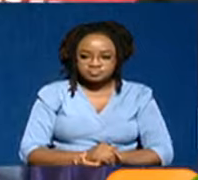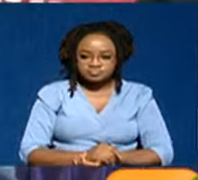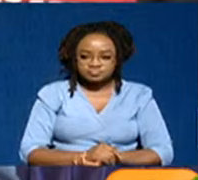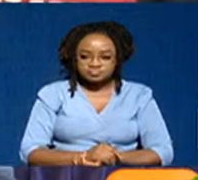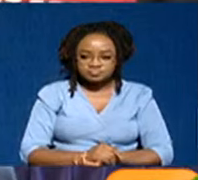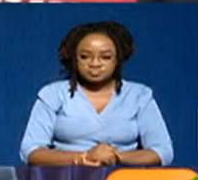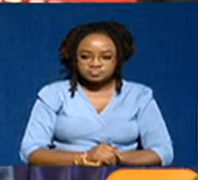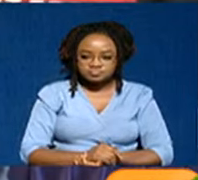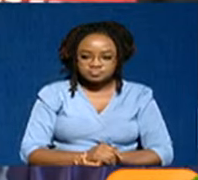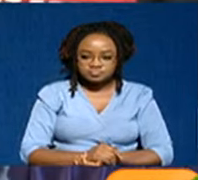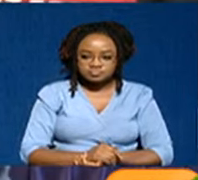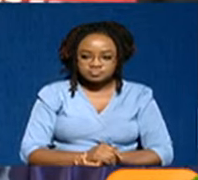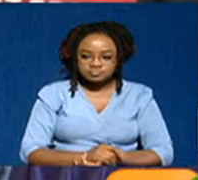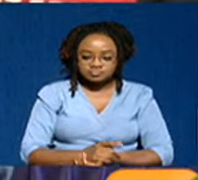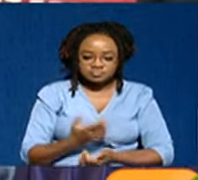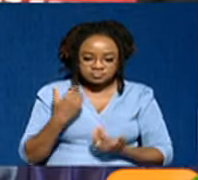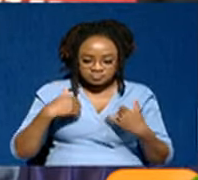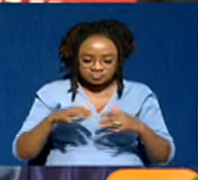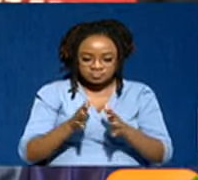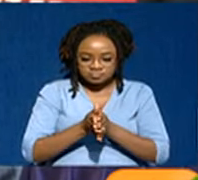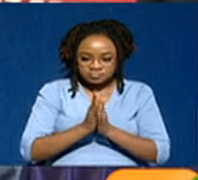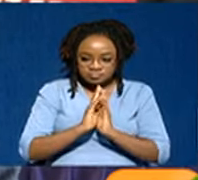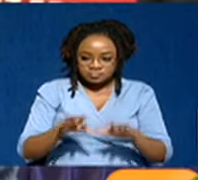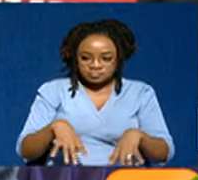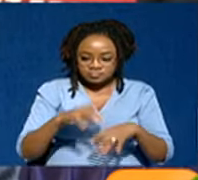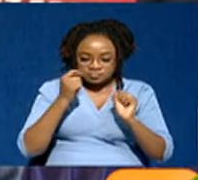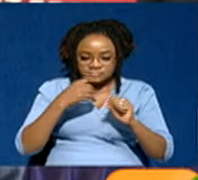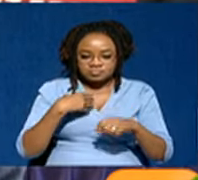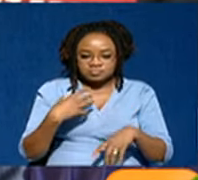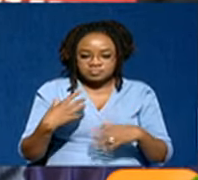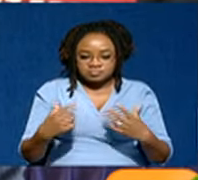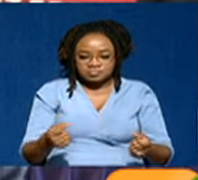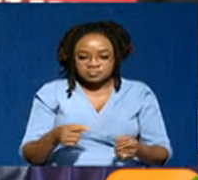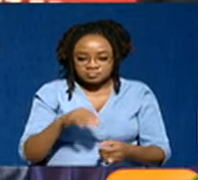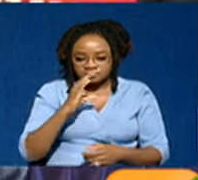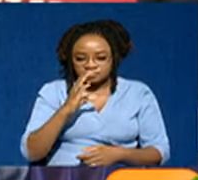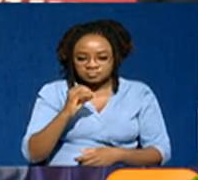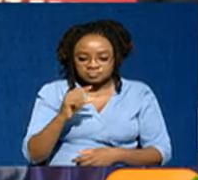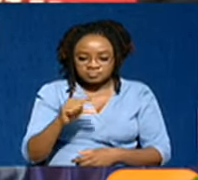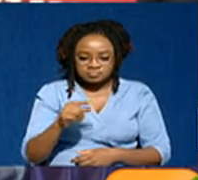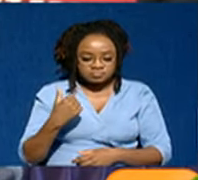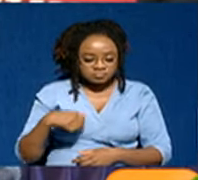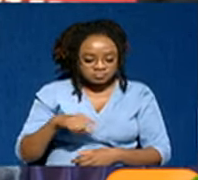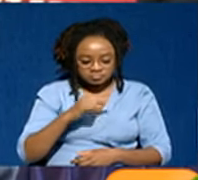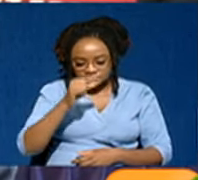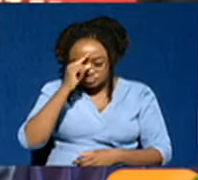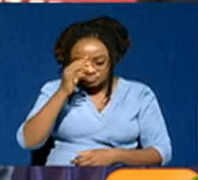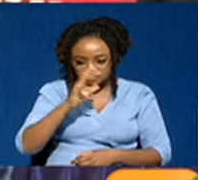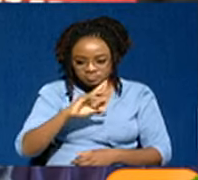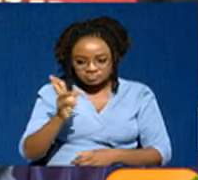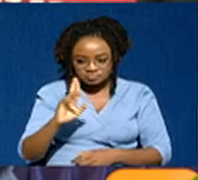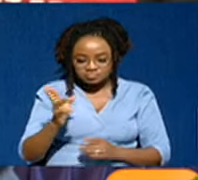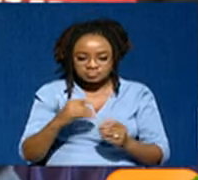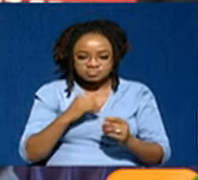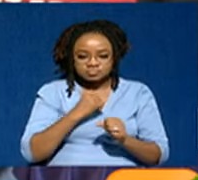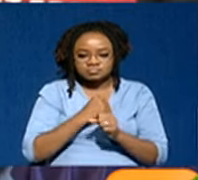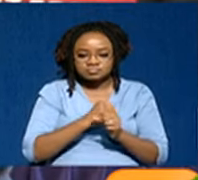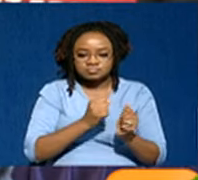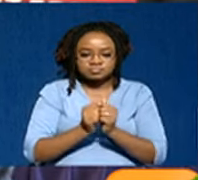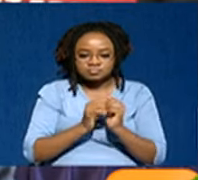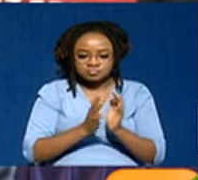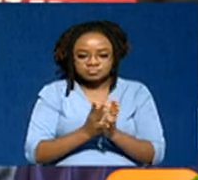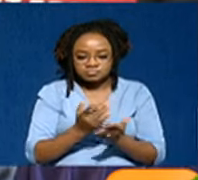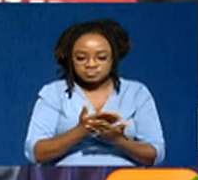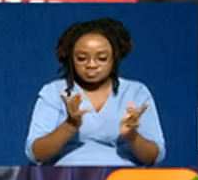I appeal Chair of Health, Council of Governors. We are ready as a government to cooperate. but it is